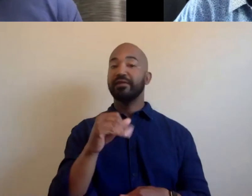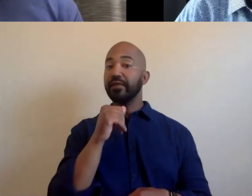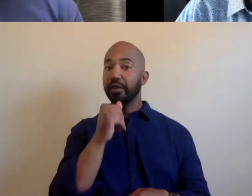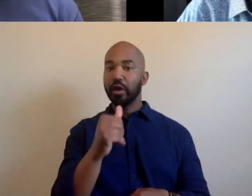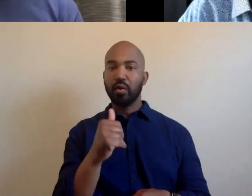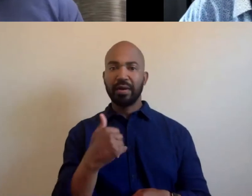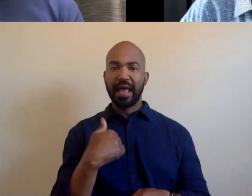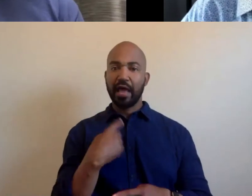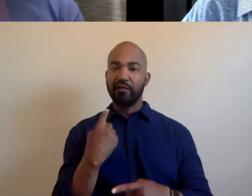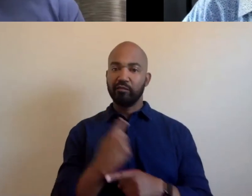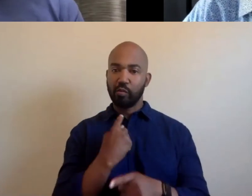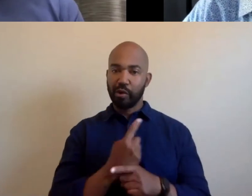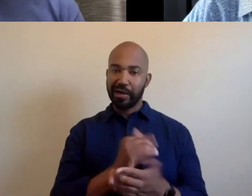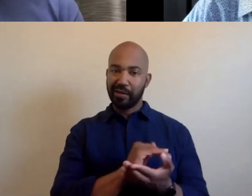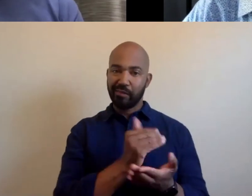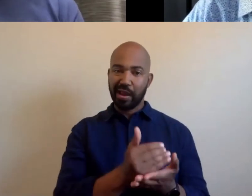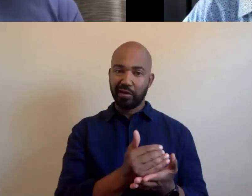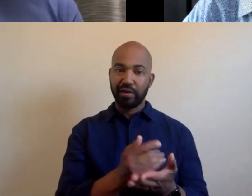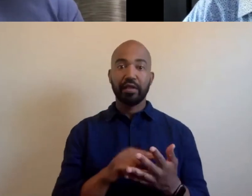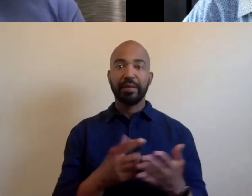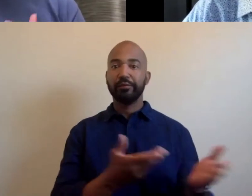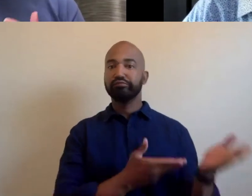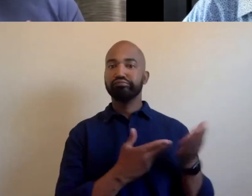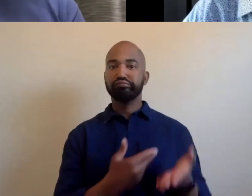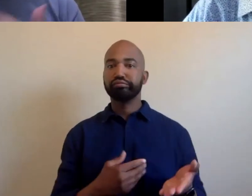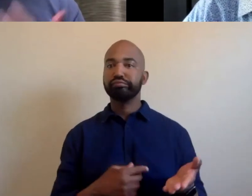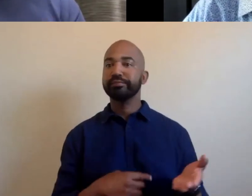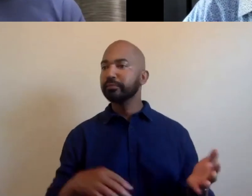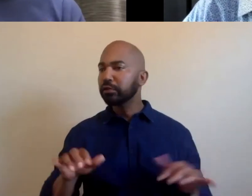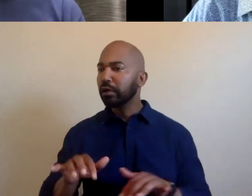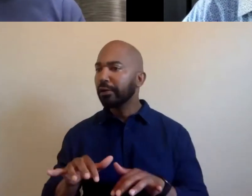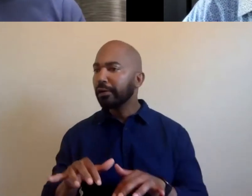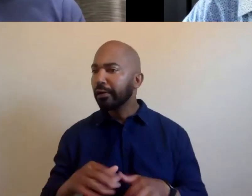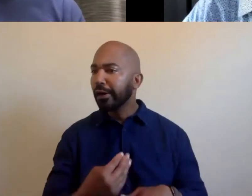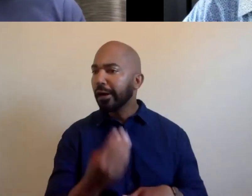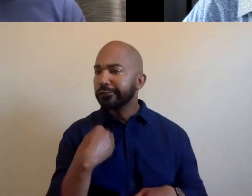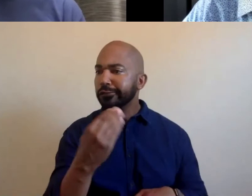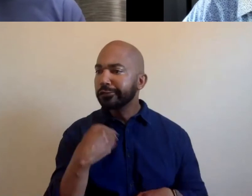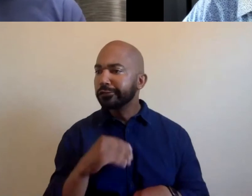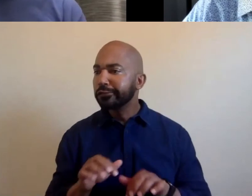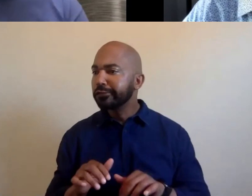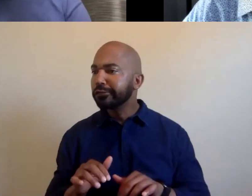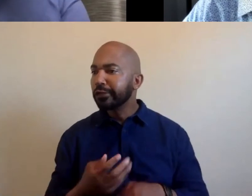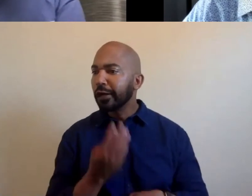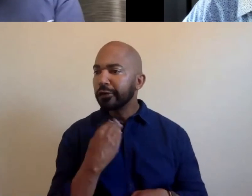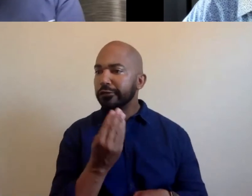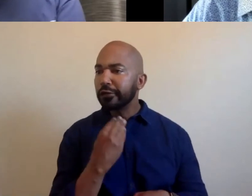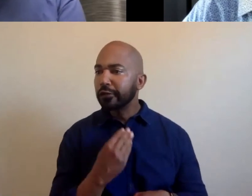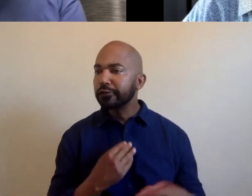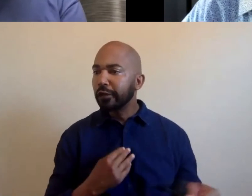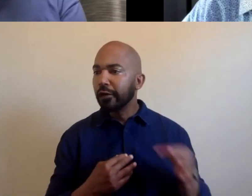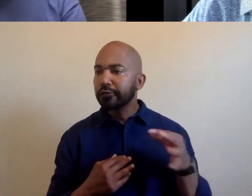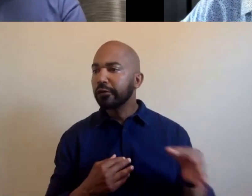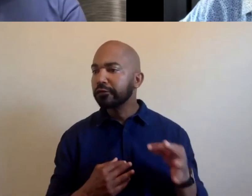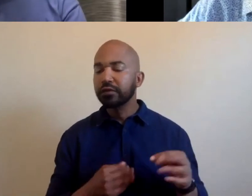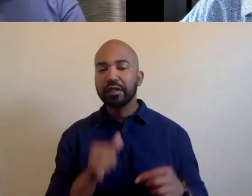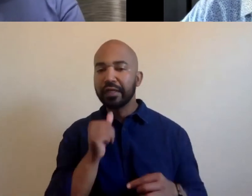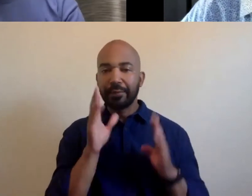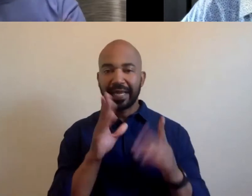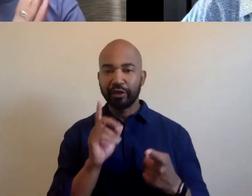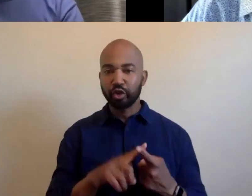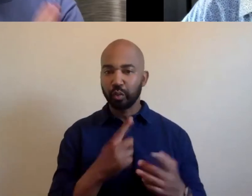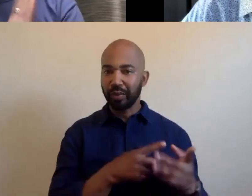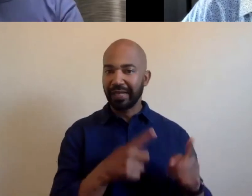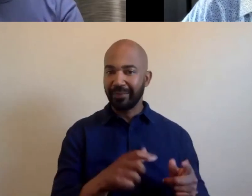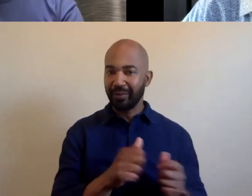all of a sudden you've hoovered in your foods and you might get hungry again or keep eating. And so you're not mindful about what's going on